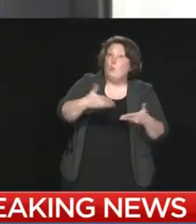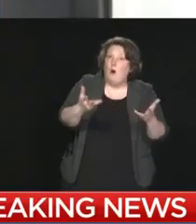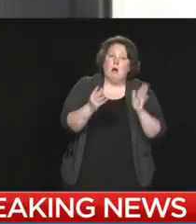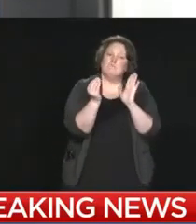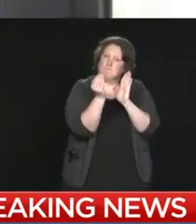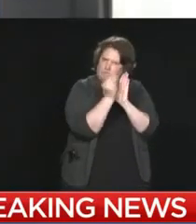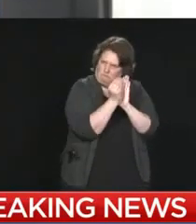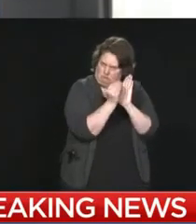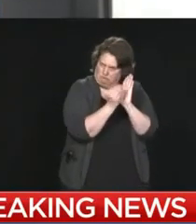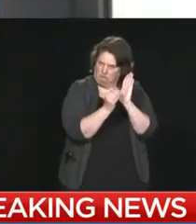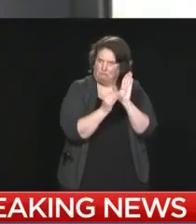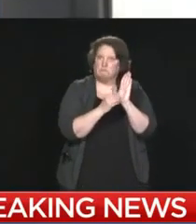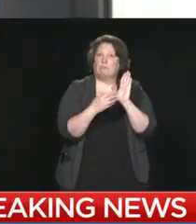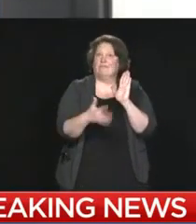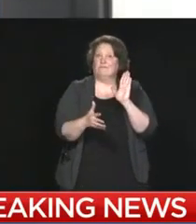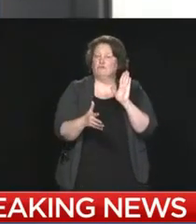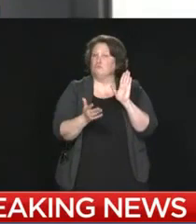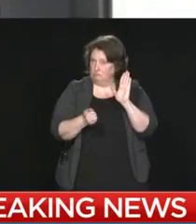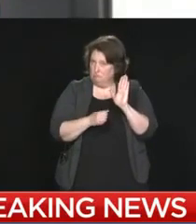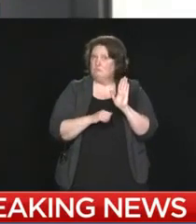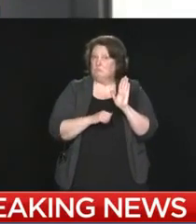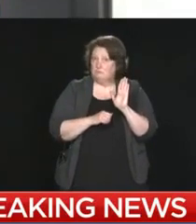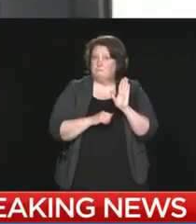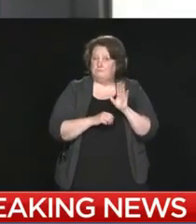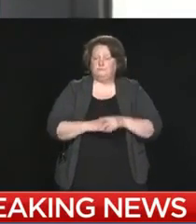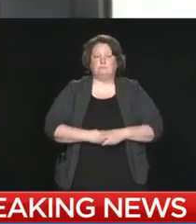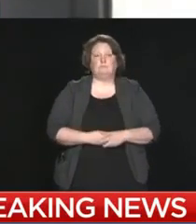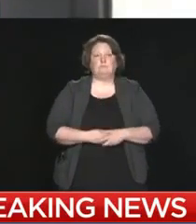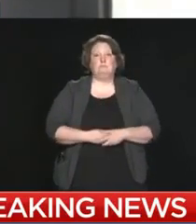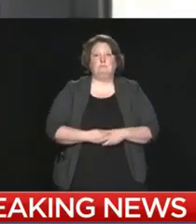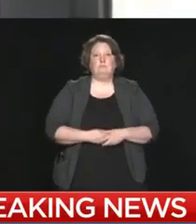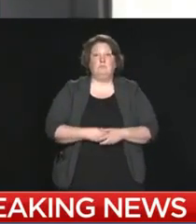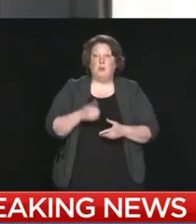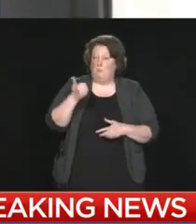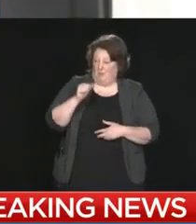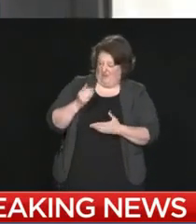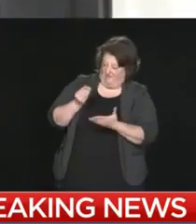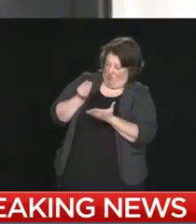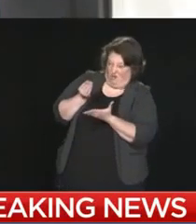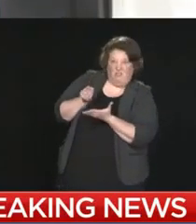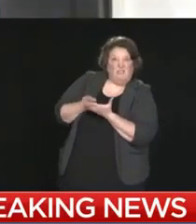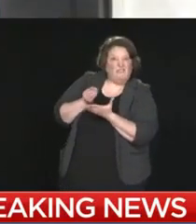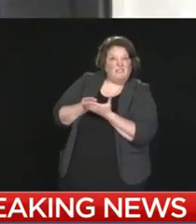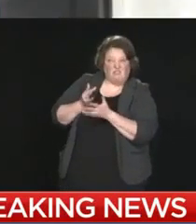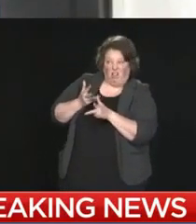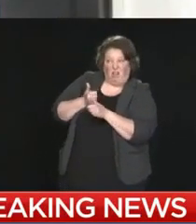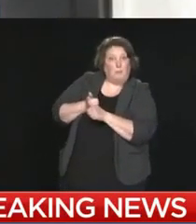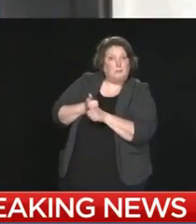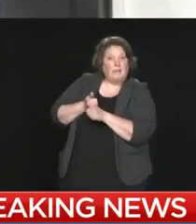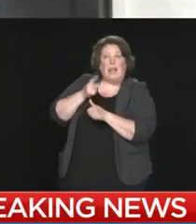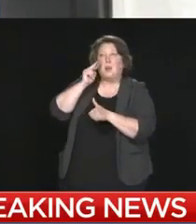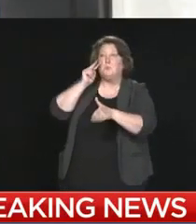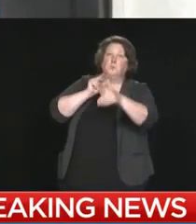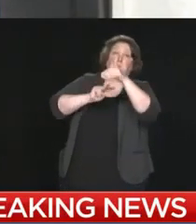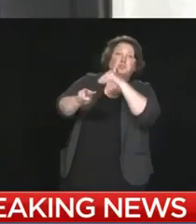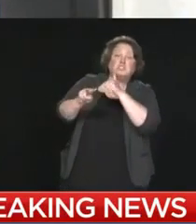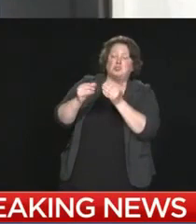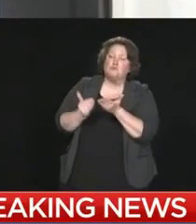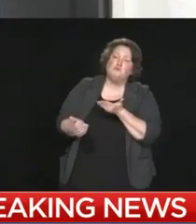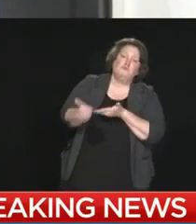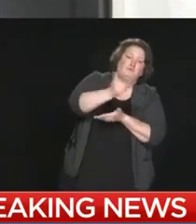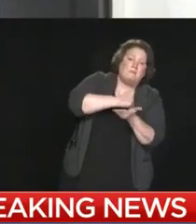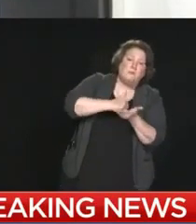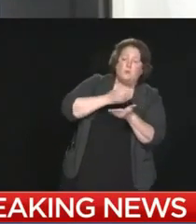that spending in the coming weeks looks like. But a fiscal update that talks about, you know, what our projected revenues